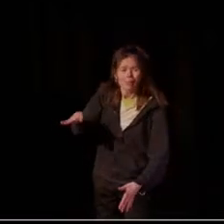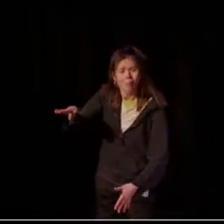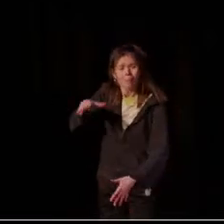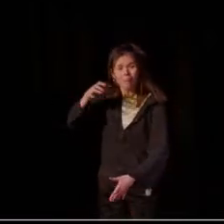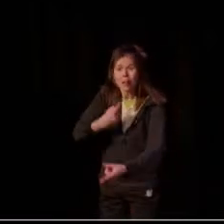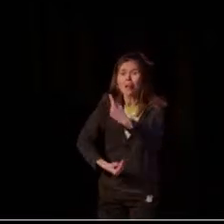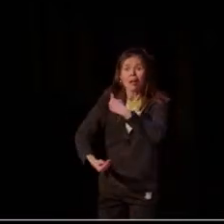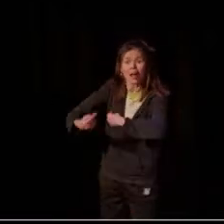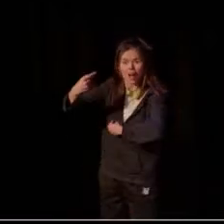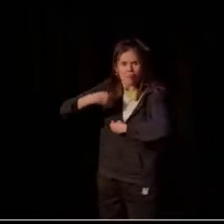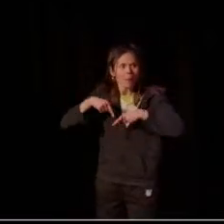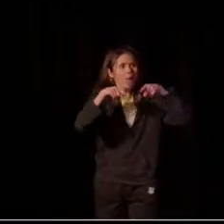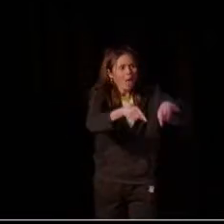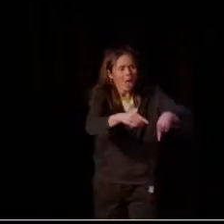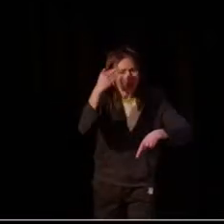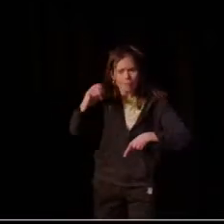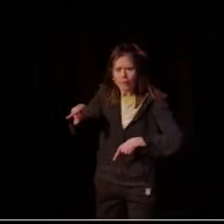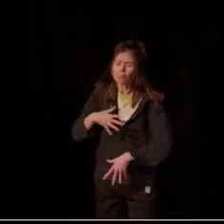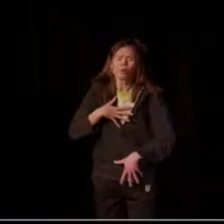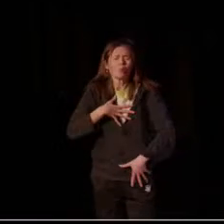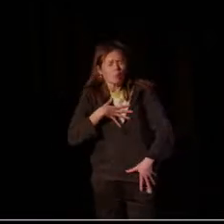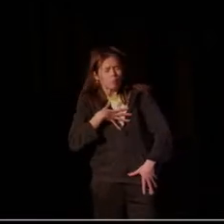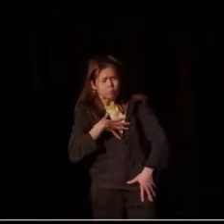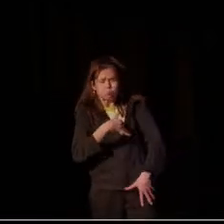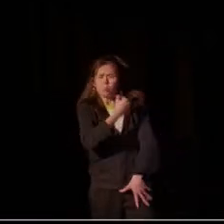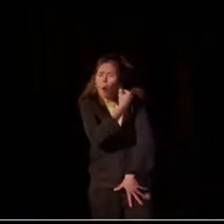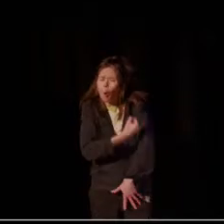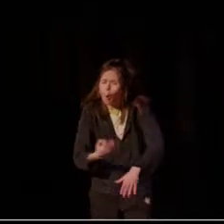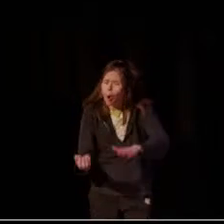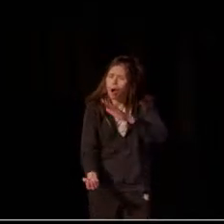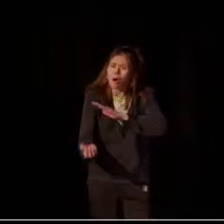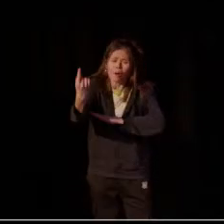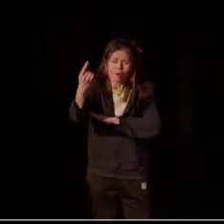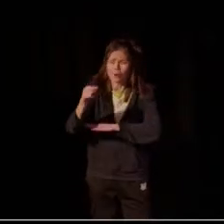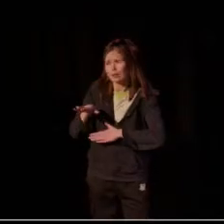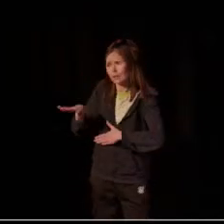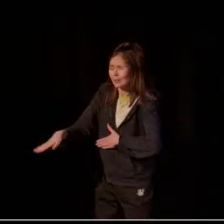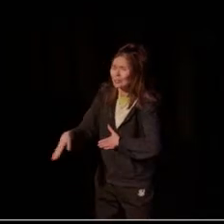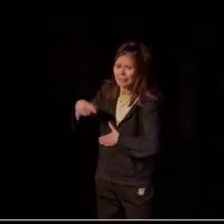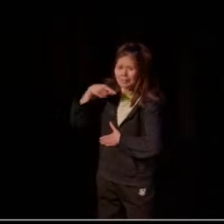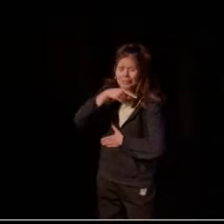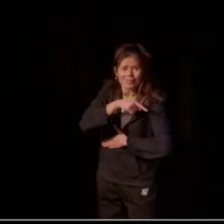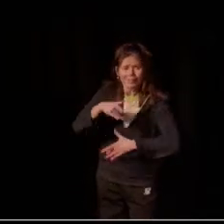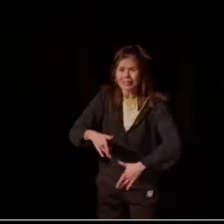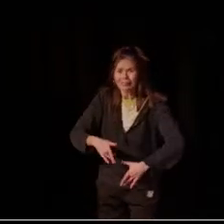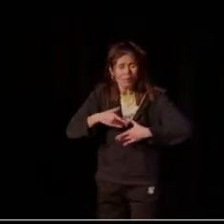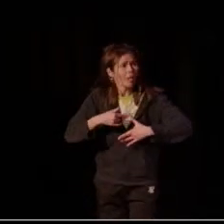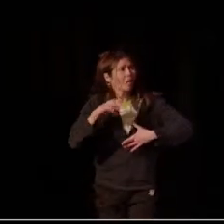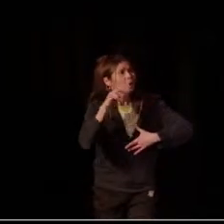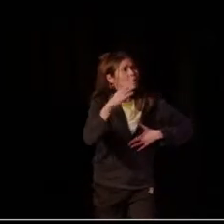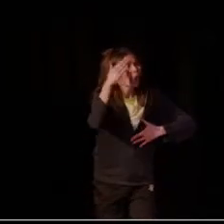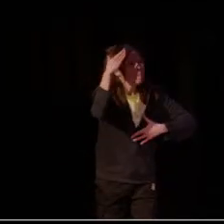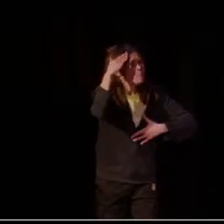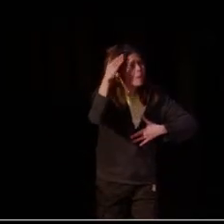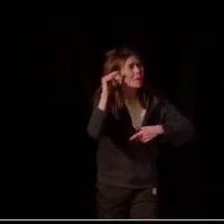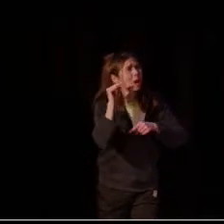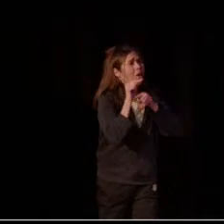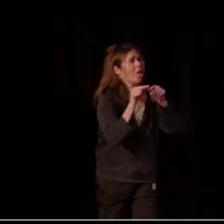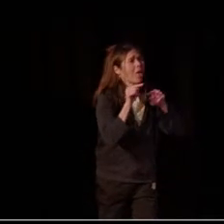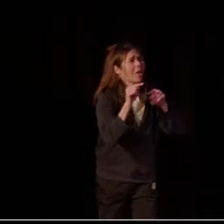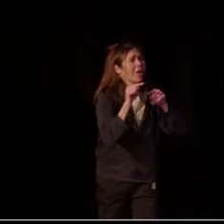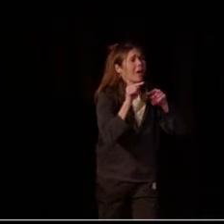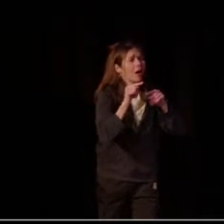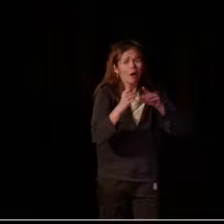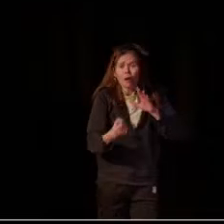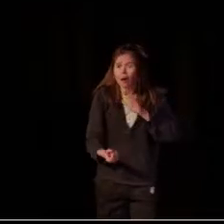mother. He took it very deeply. Seemed to sink in his spirits, his